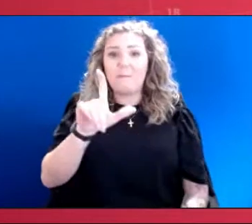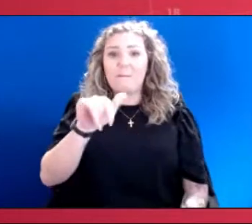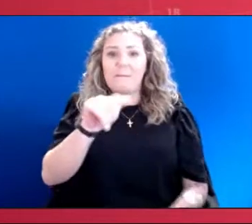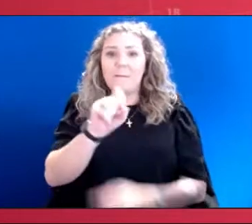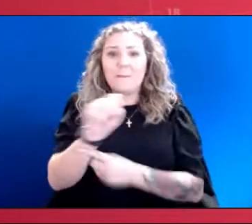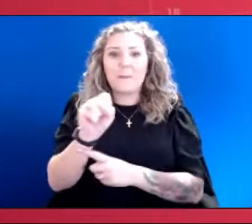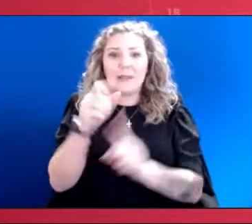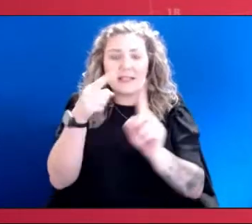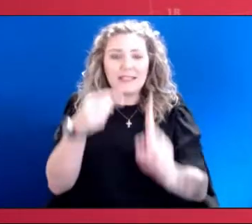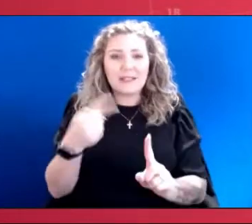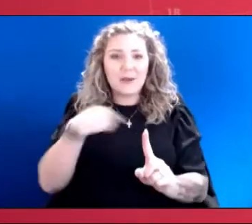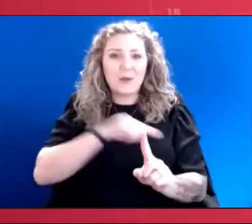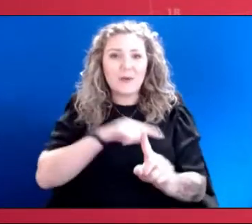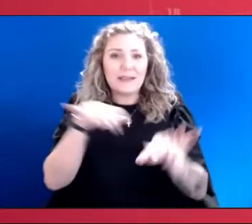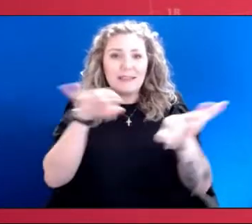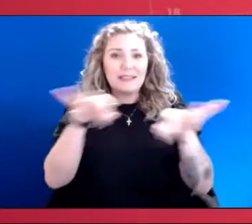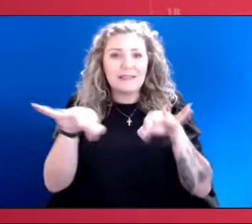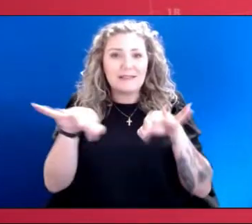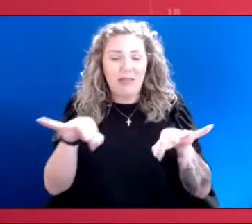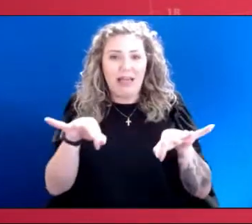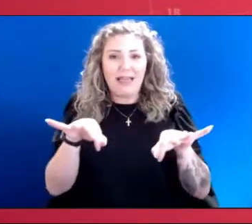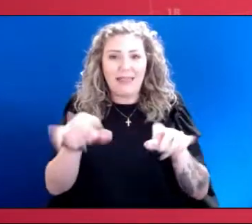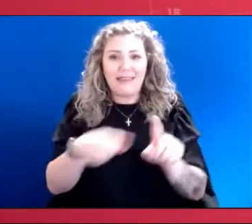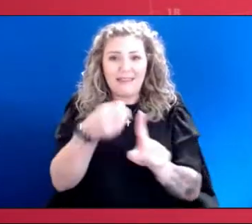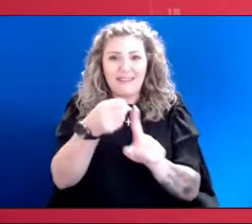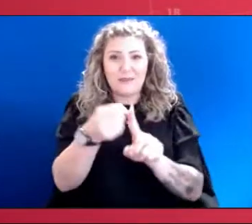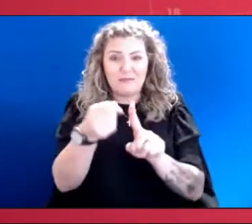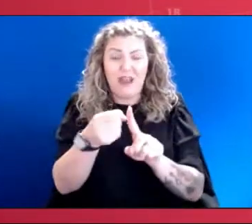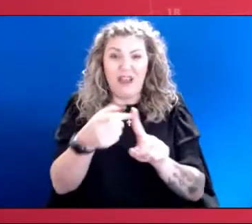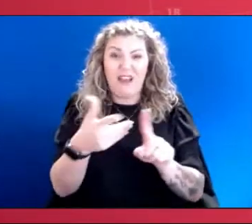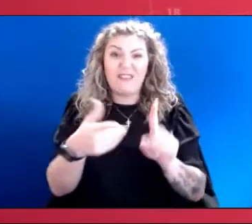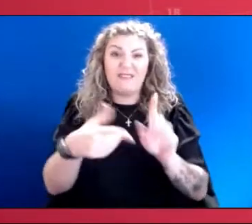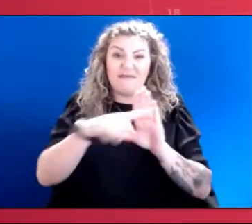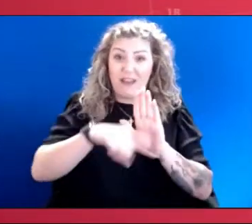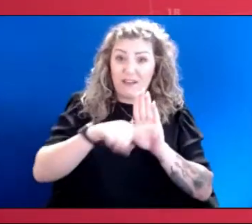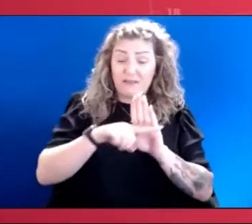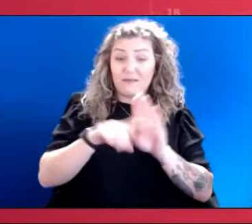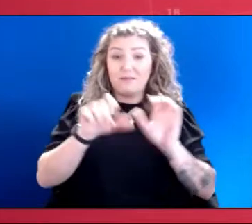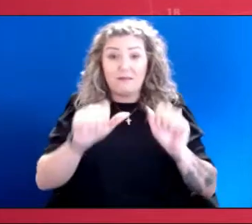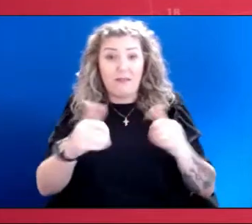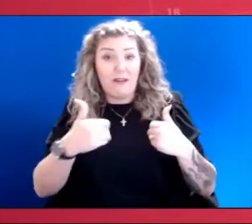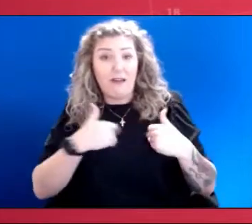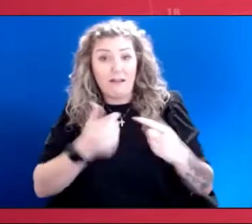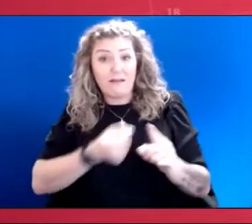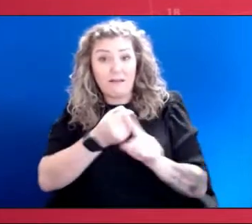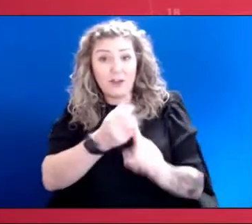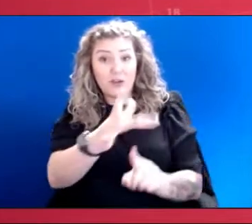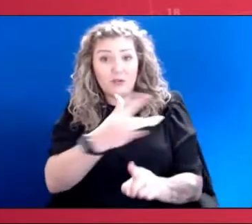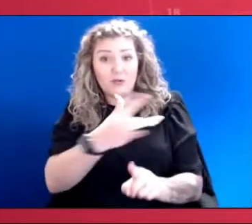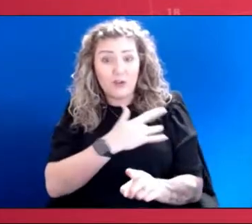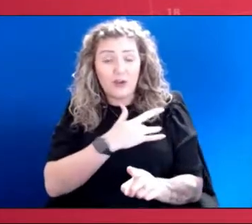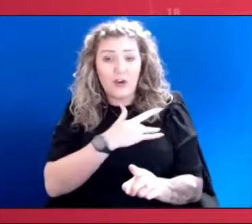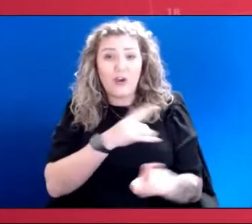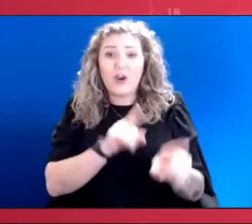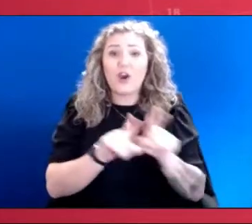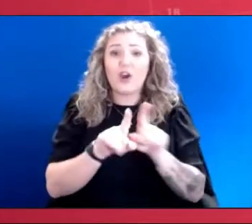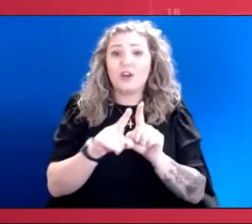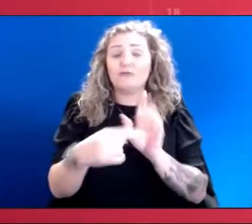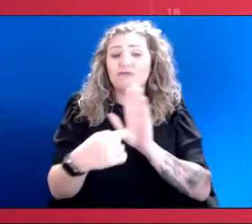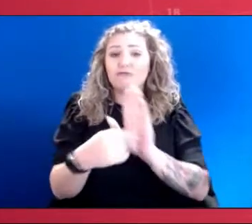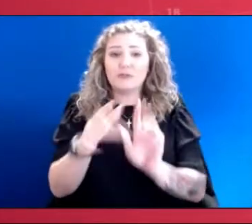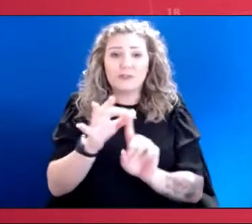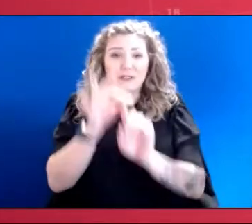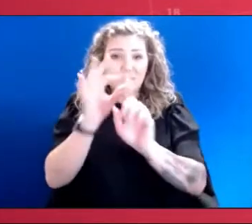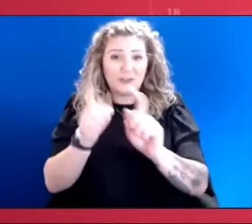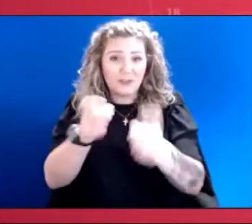explain the devastating impact foods that trigger your bliss point can have on your heart. Also, we'll show you a special gift to our cardio team